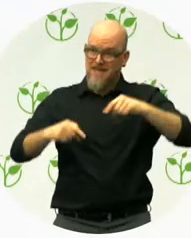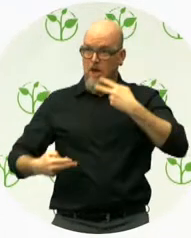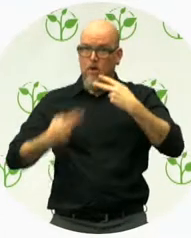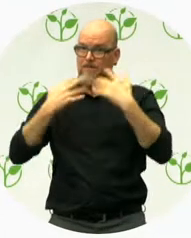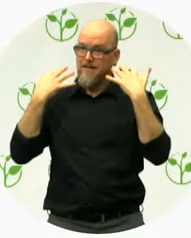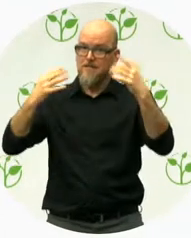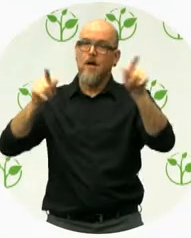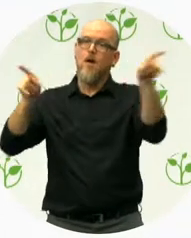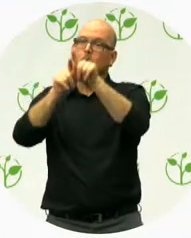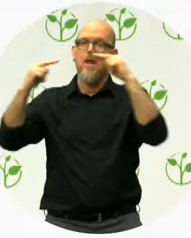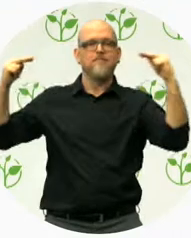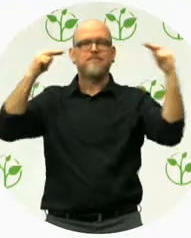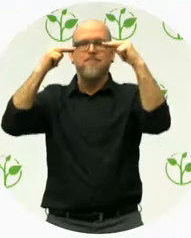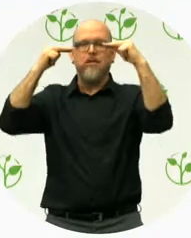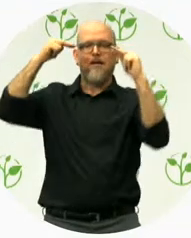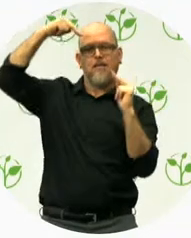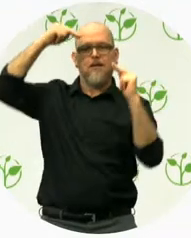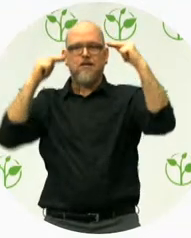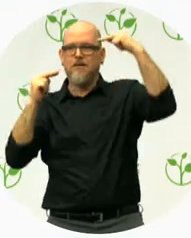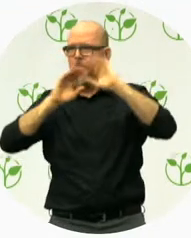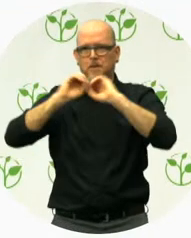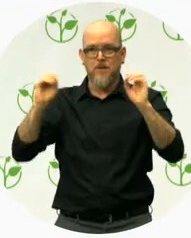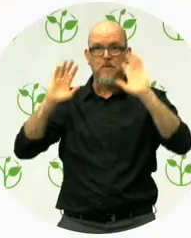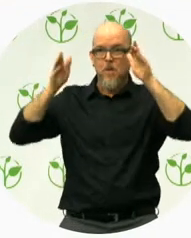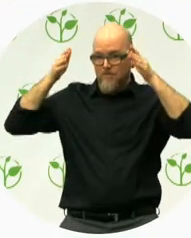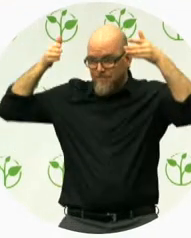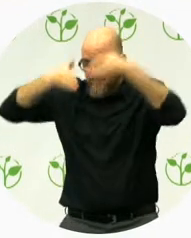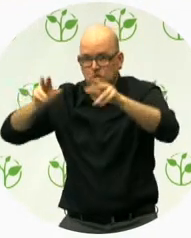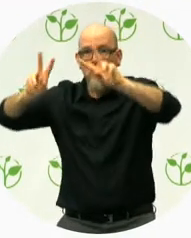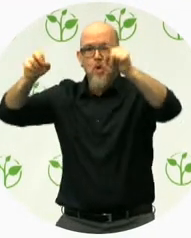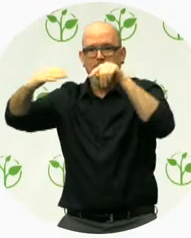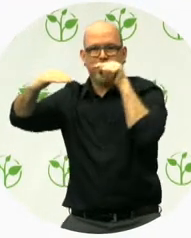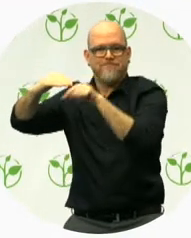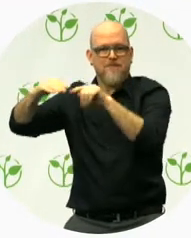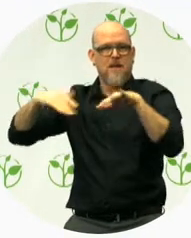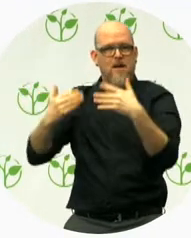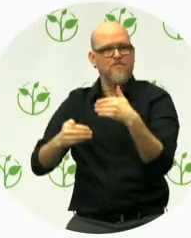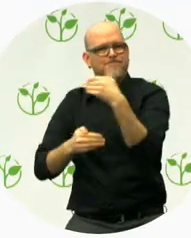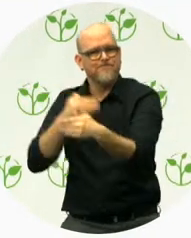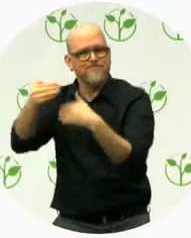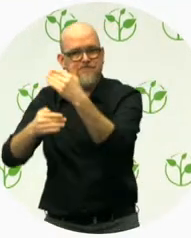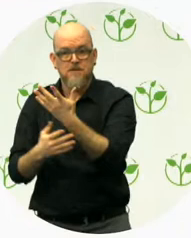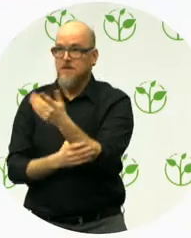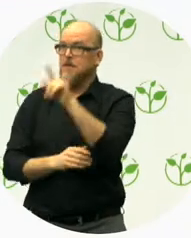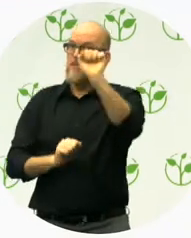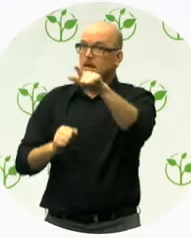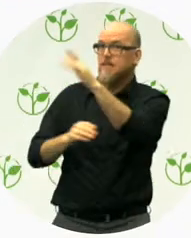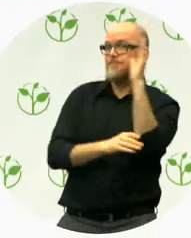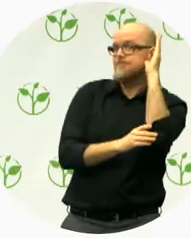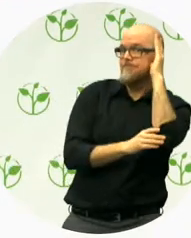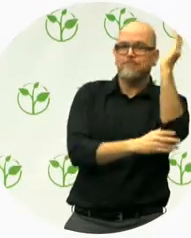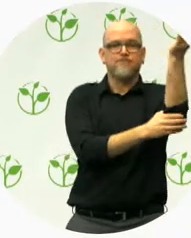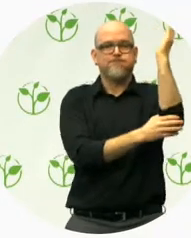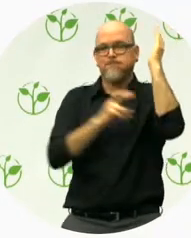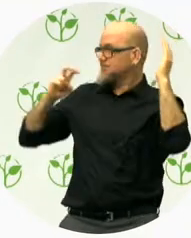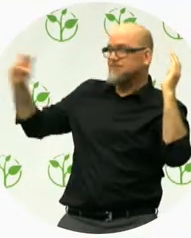to be in is not even what we hear in our plenaries or in the breakout groups, but the conversations that